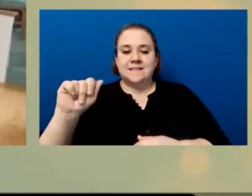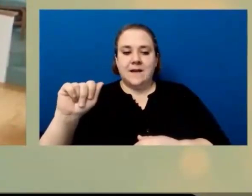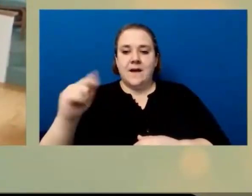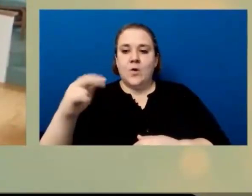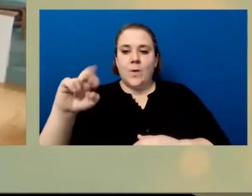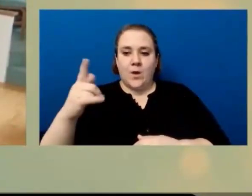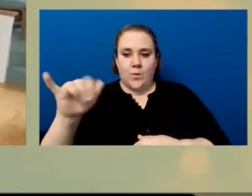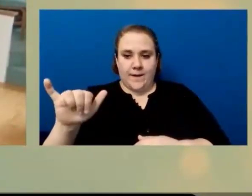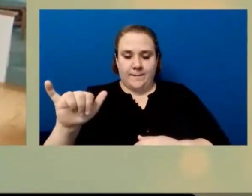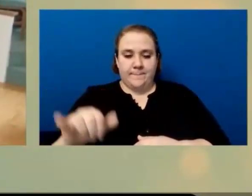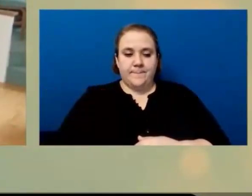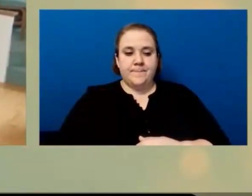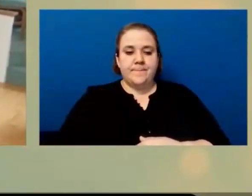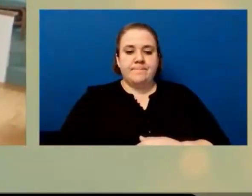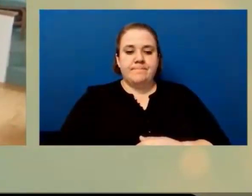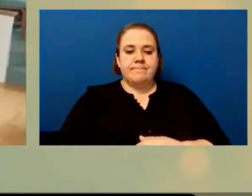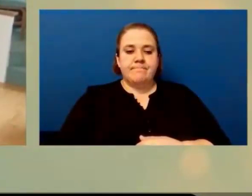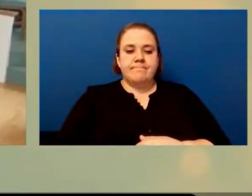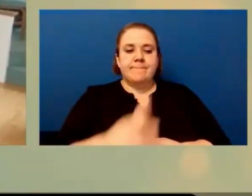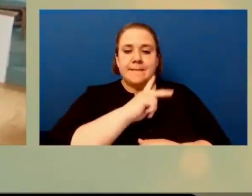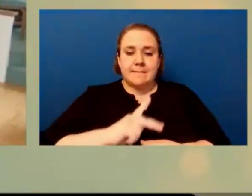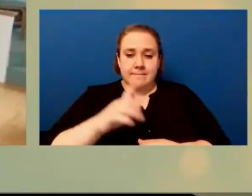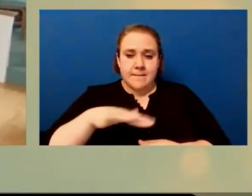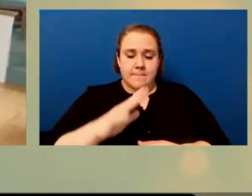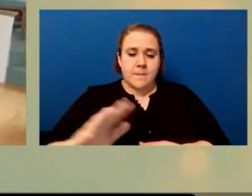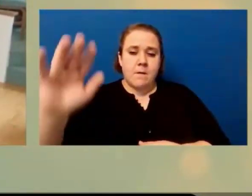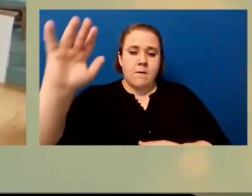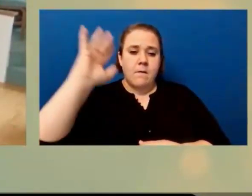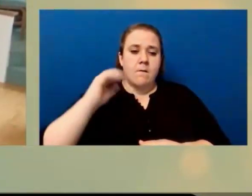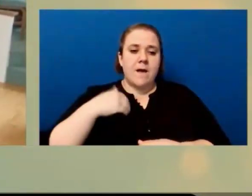In a kingdom long ago, there was a weaver who